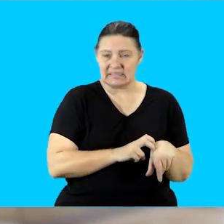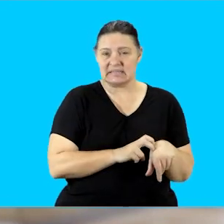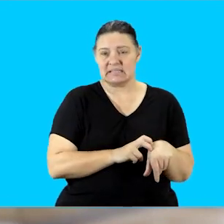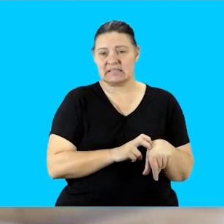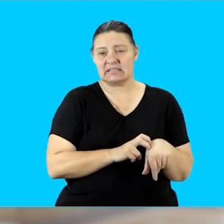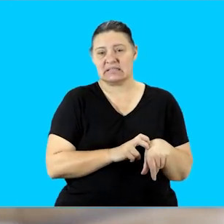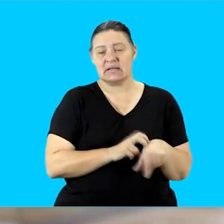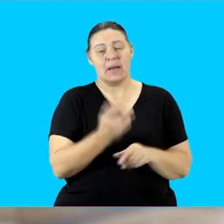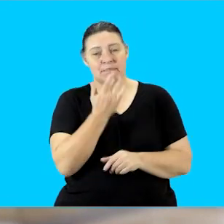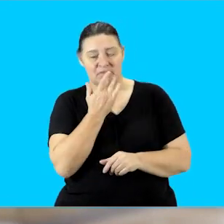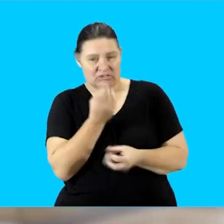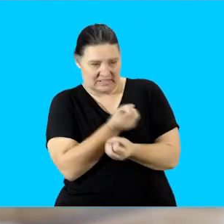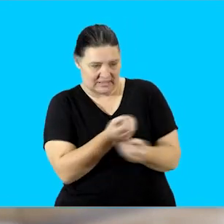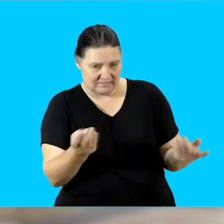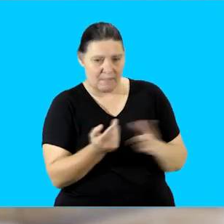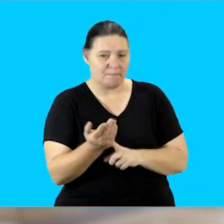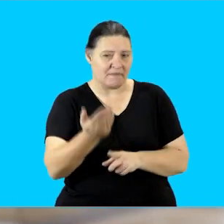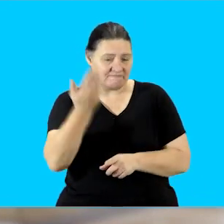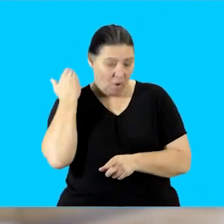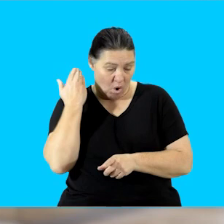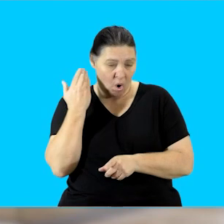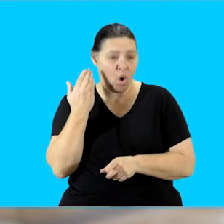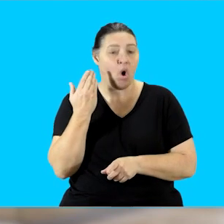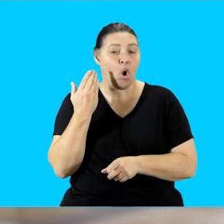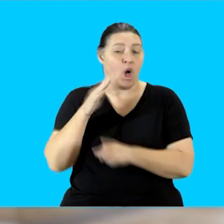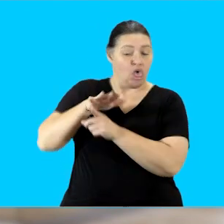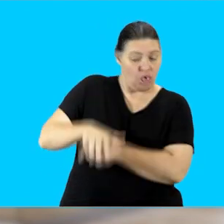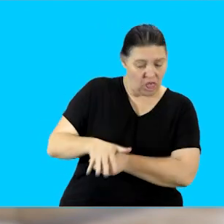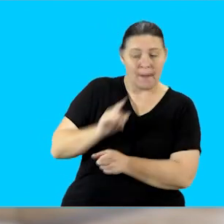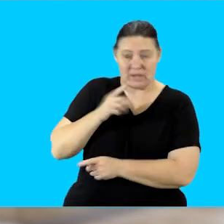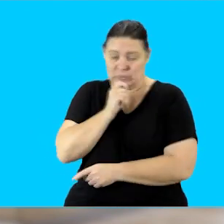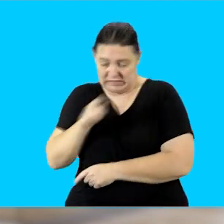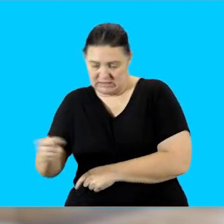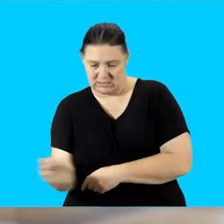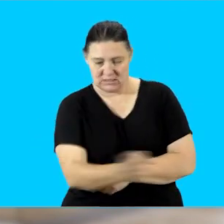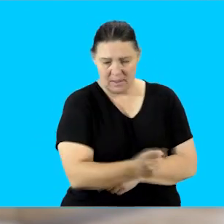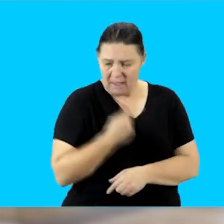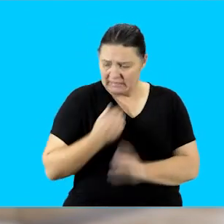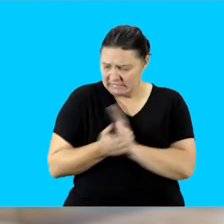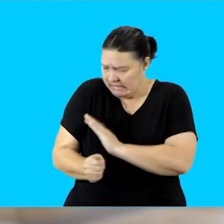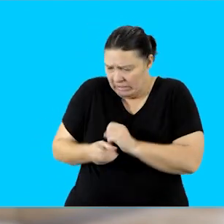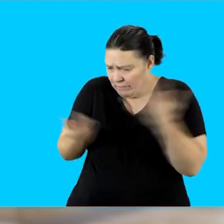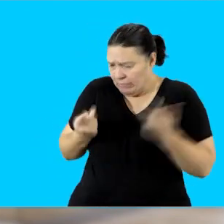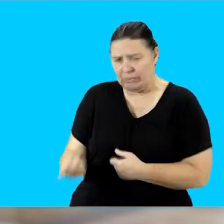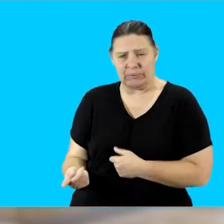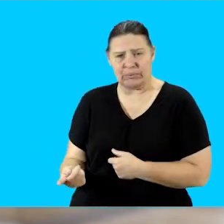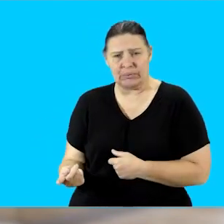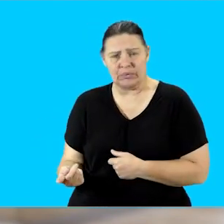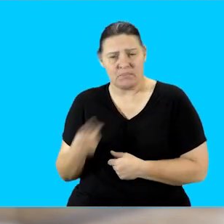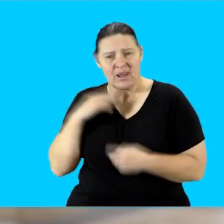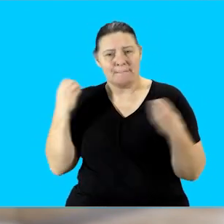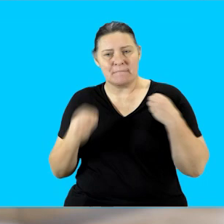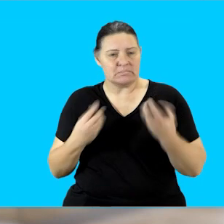to give preference to those who were previously disadvantaged. So if people do not have the skills to do the